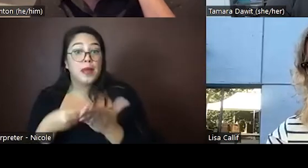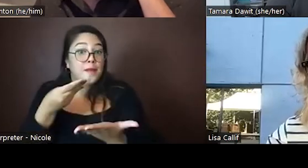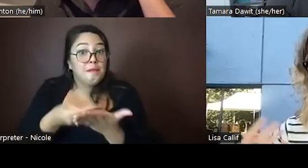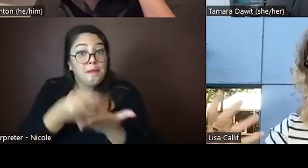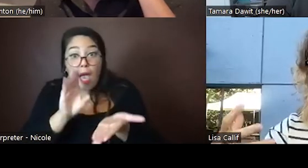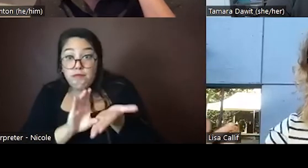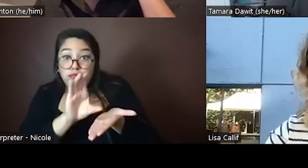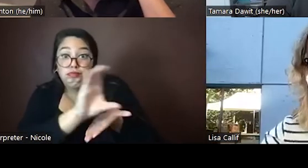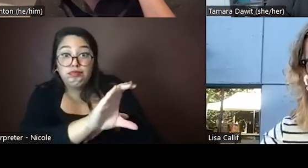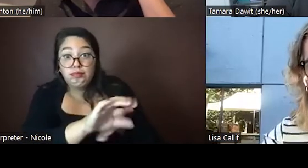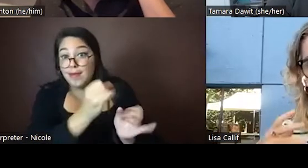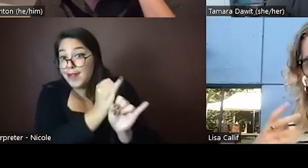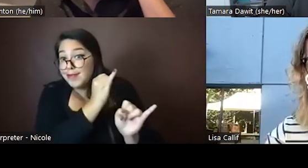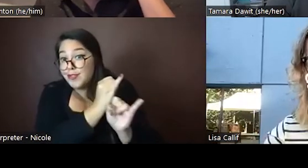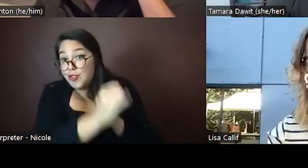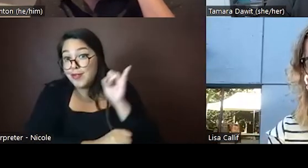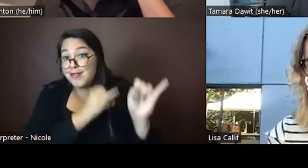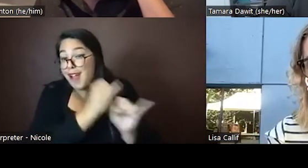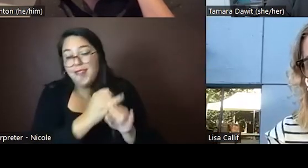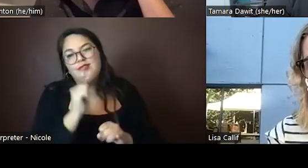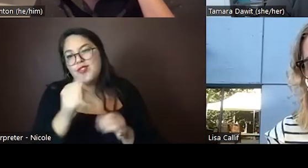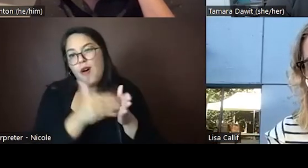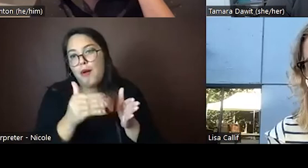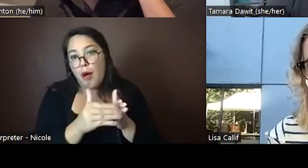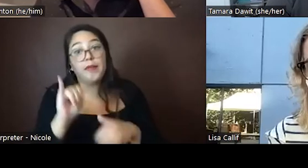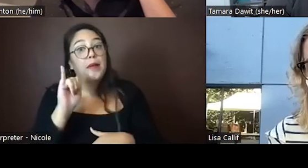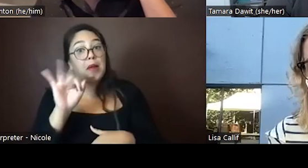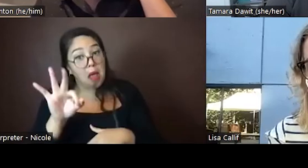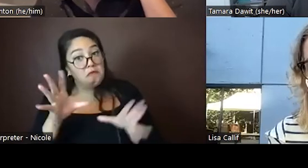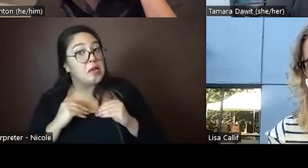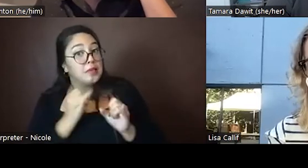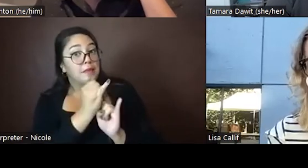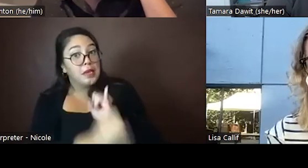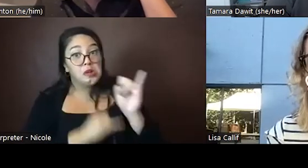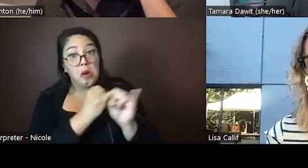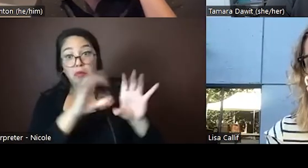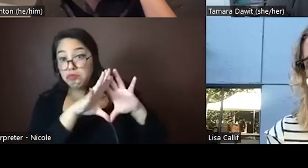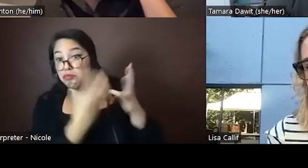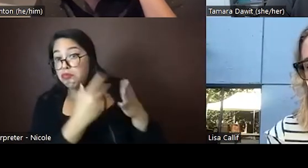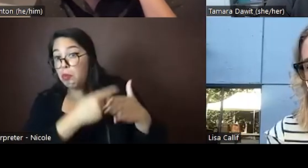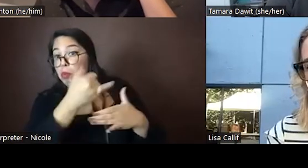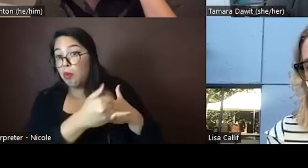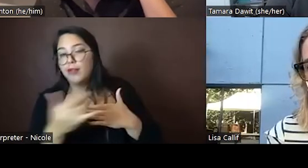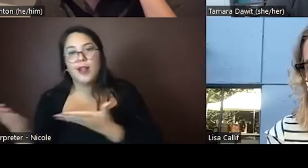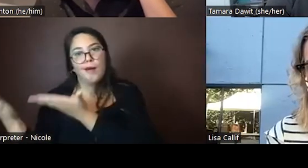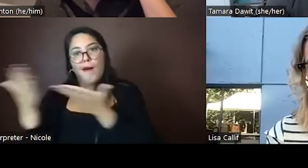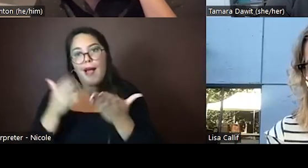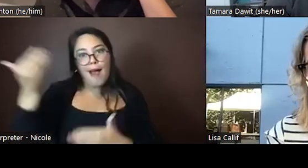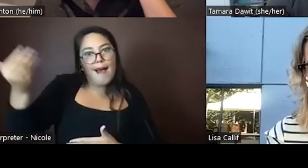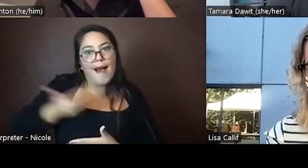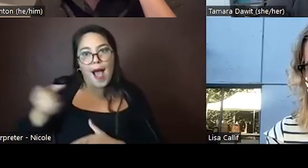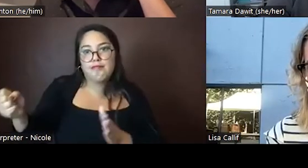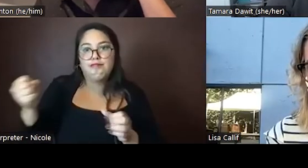on lawyers in that jurisdiction to help with the financing in that case. But so mostly US-based